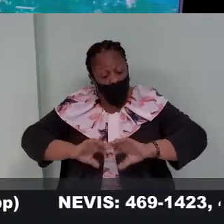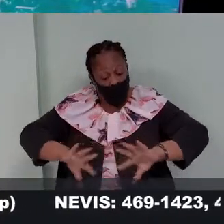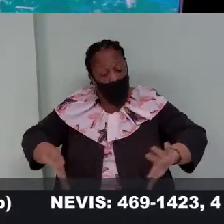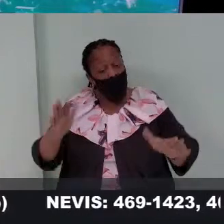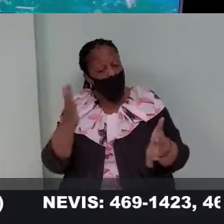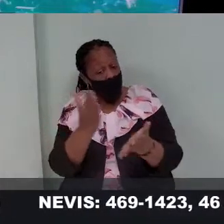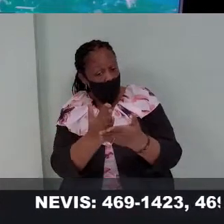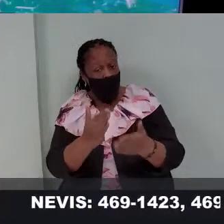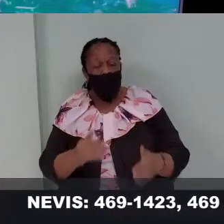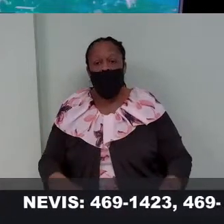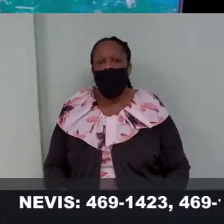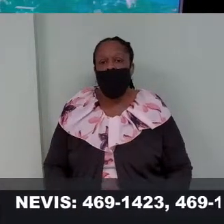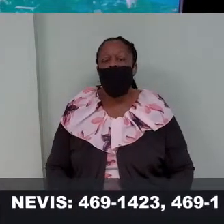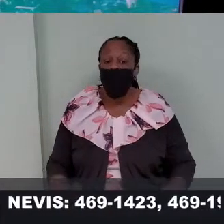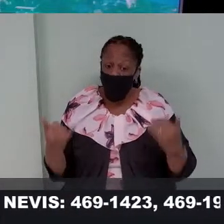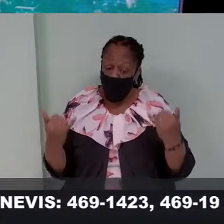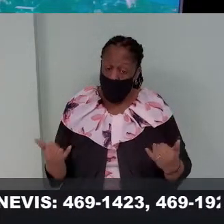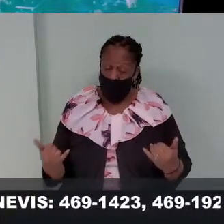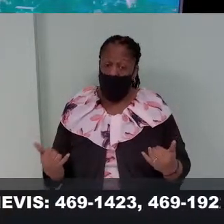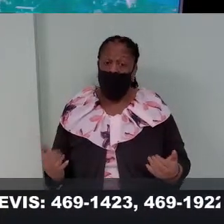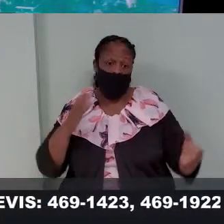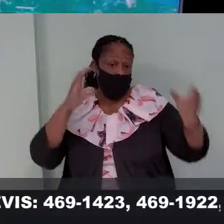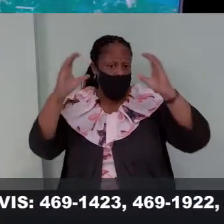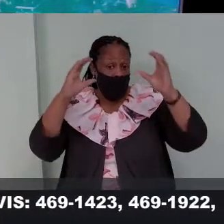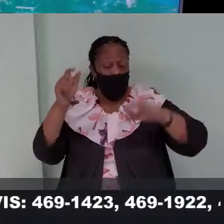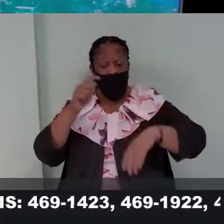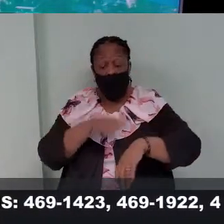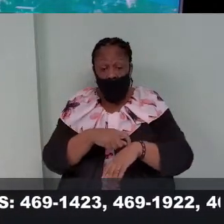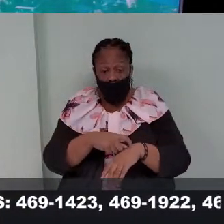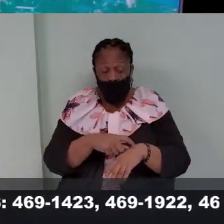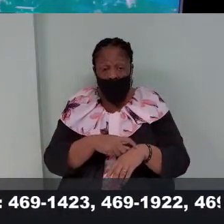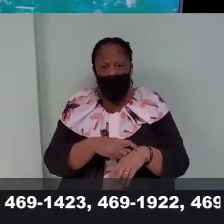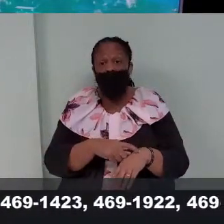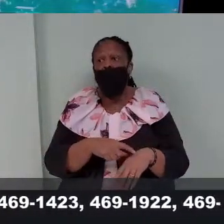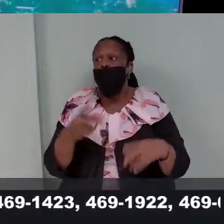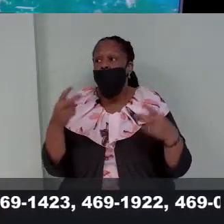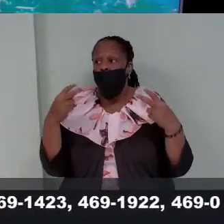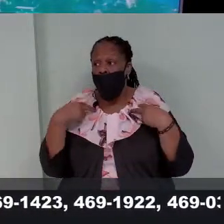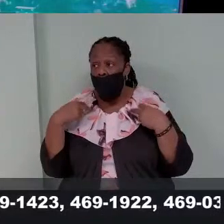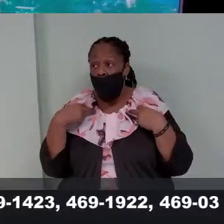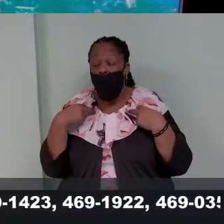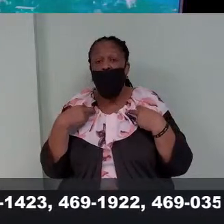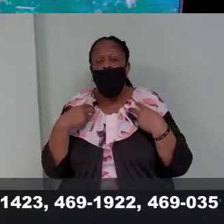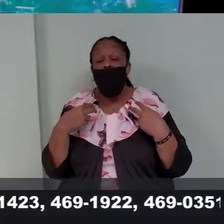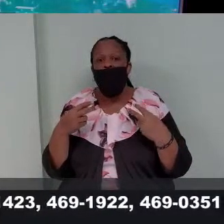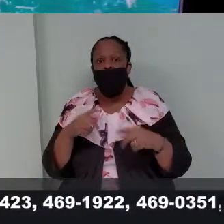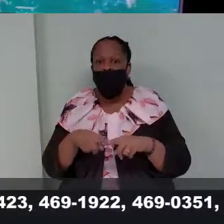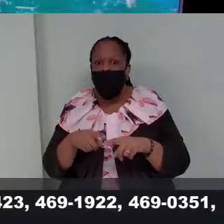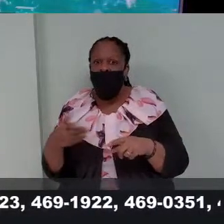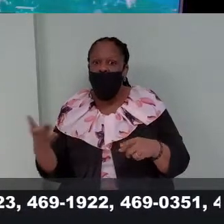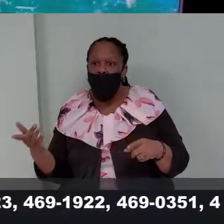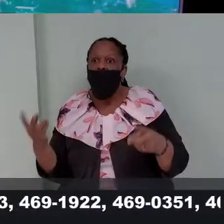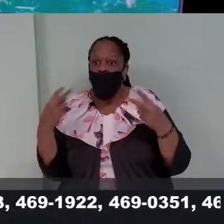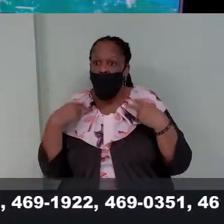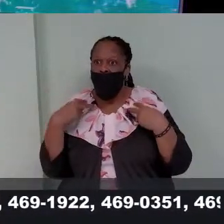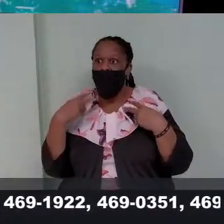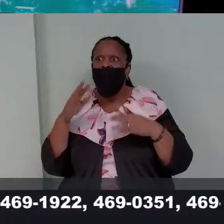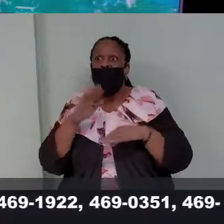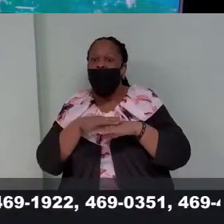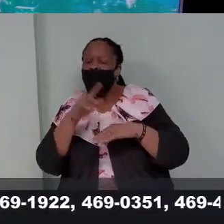Christmas carnival season, we've been hearing about carnival events that are going to be mainly virtual, but with some